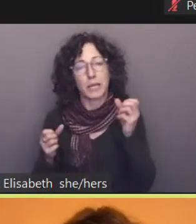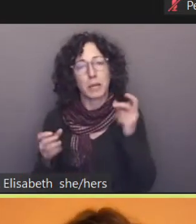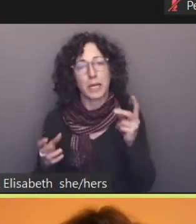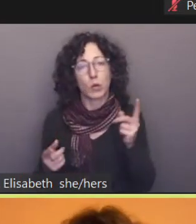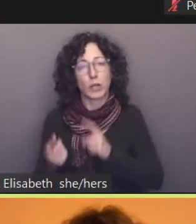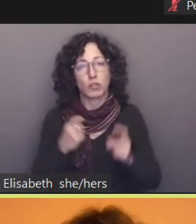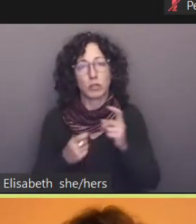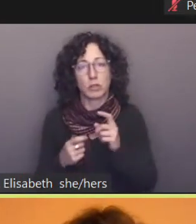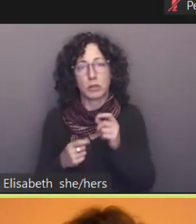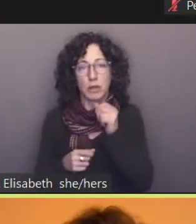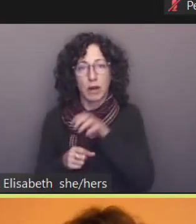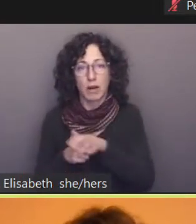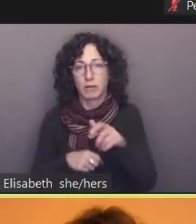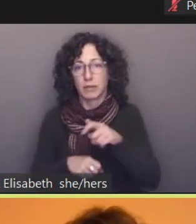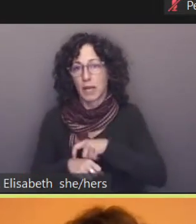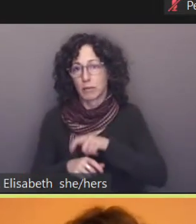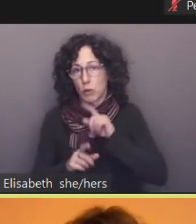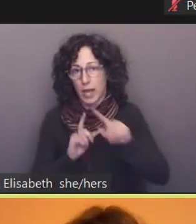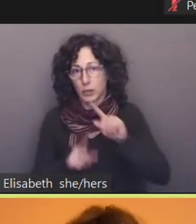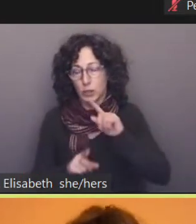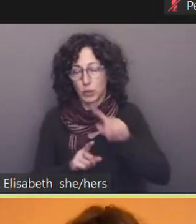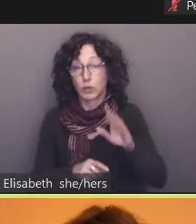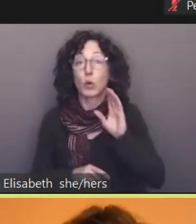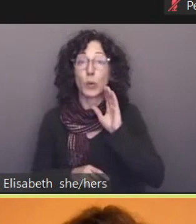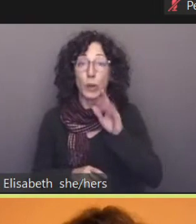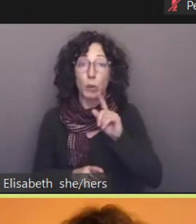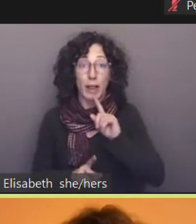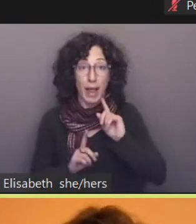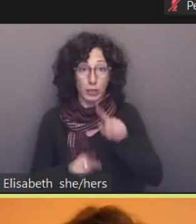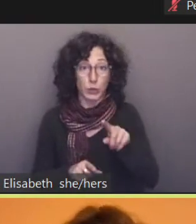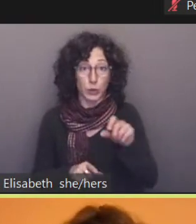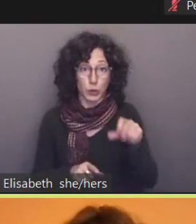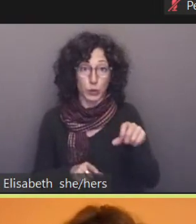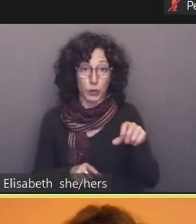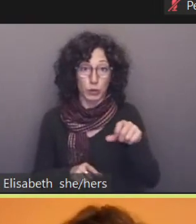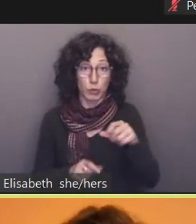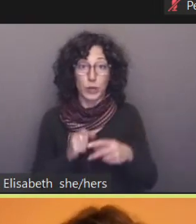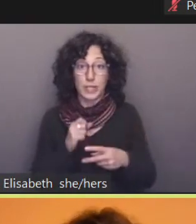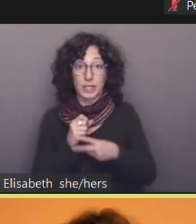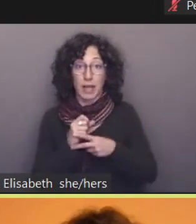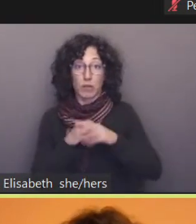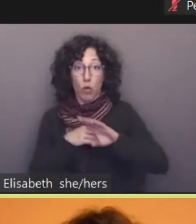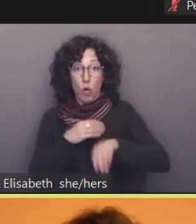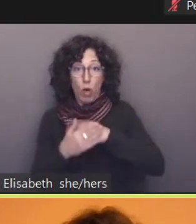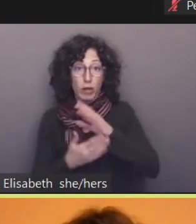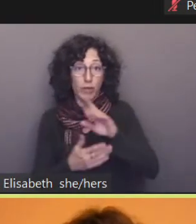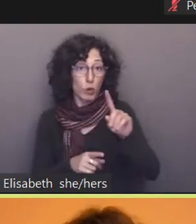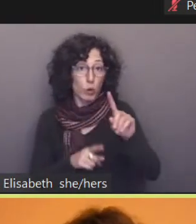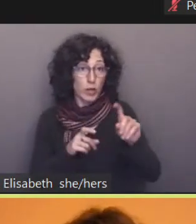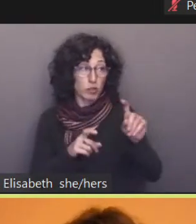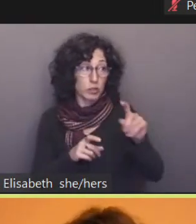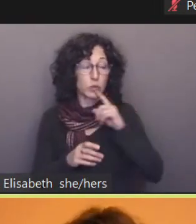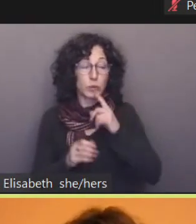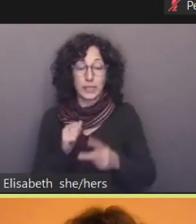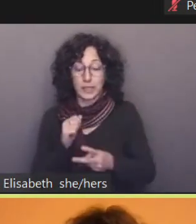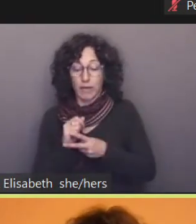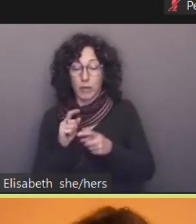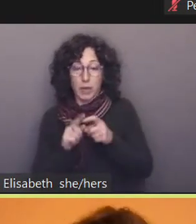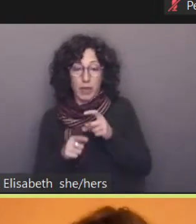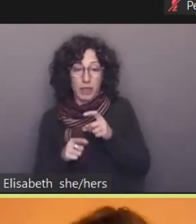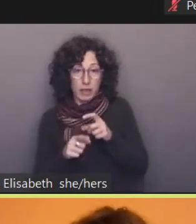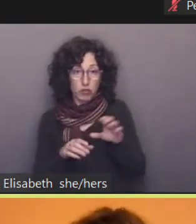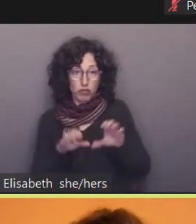answer. We will work to get these answers to these questions. We have saved them all in the chat, and then we will share that information through